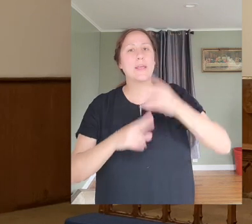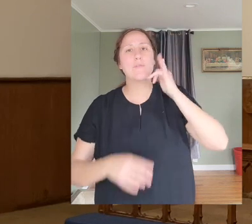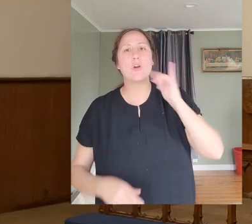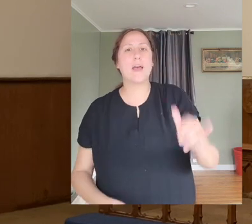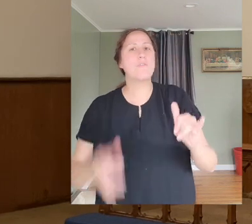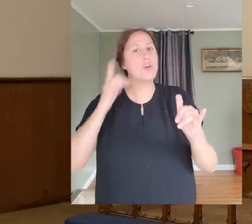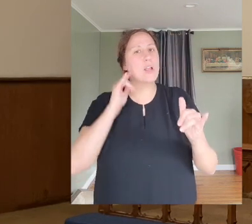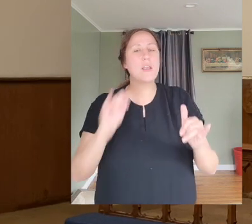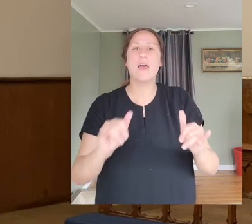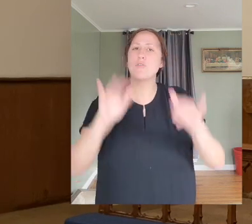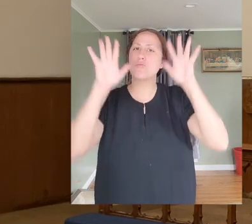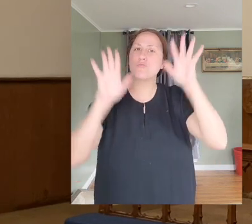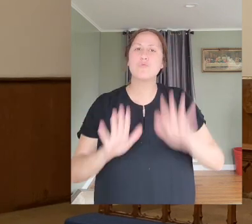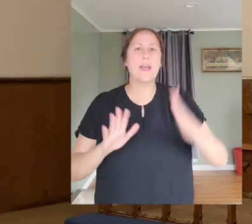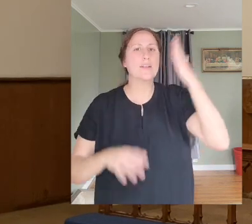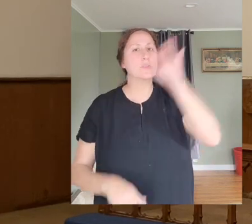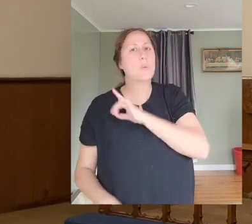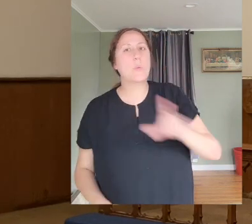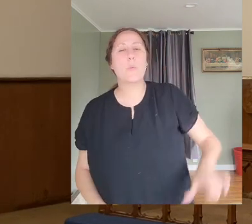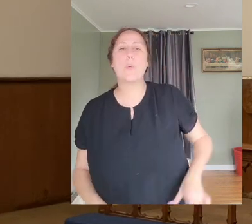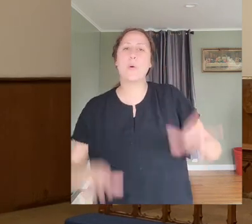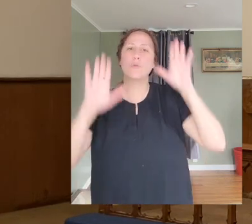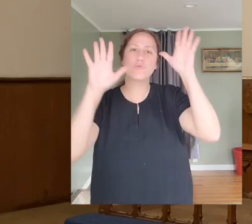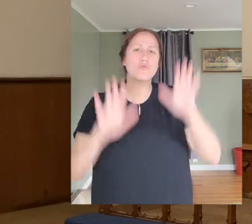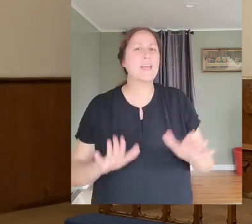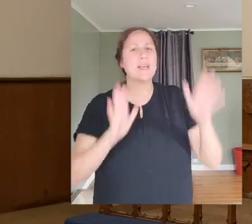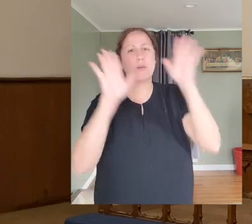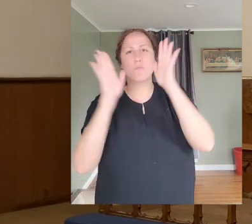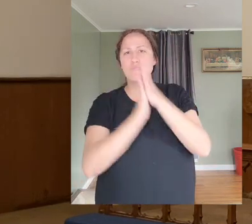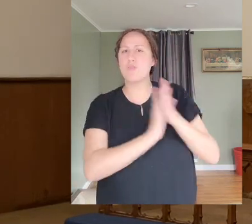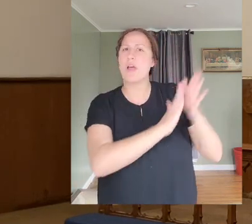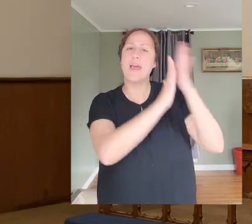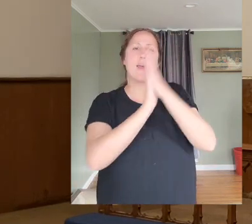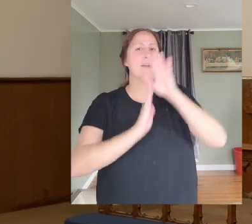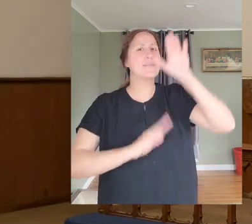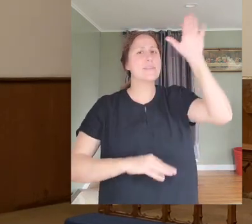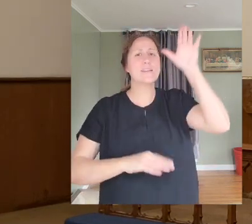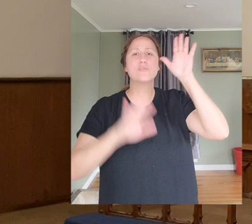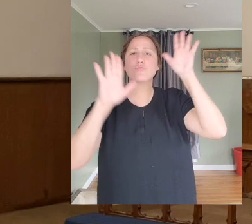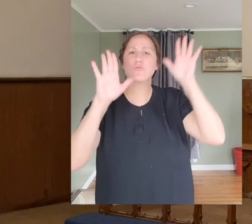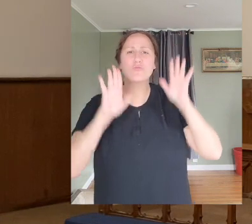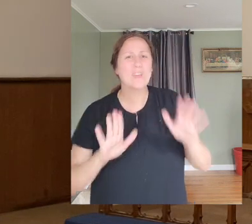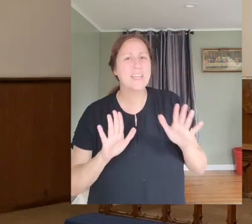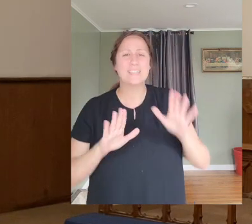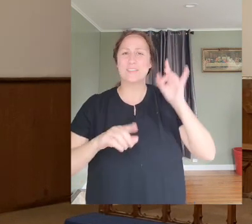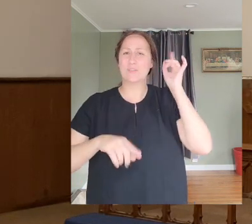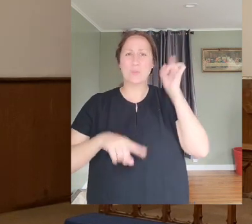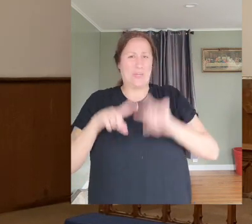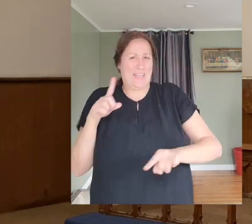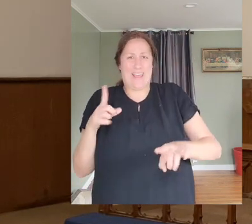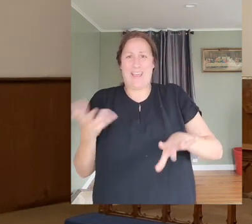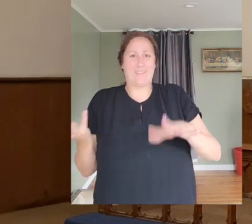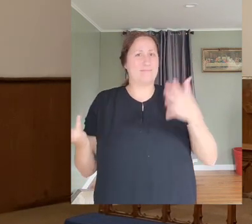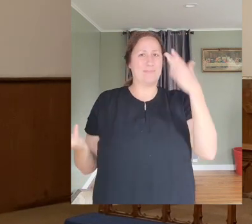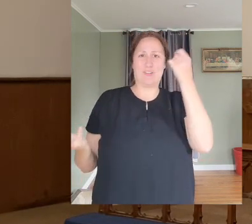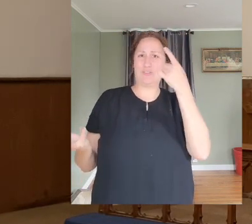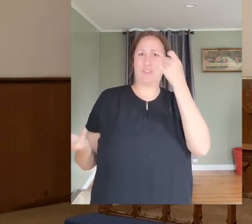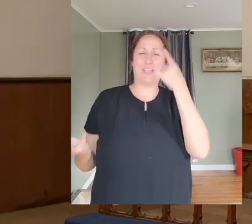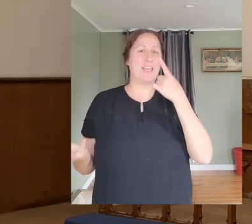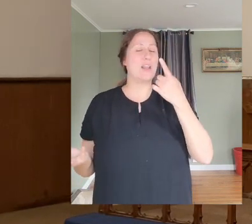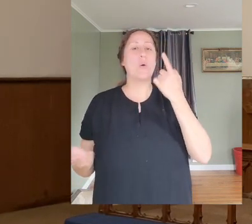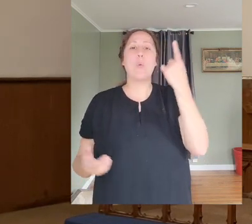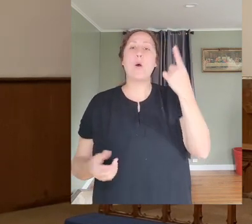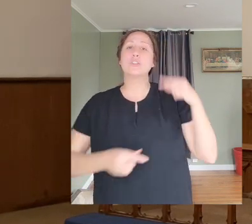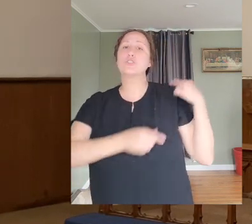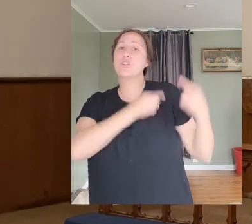ever. Great is the Lord, and greatly to be praised. His greatness is unsearchable. One generation